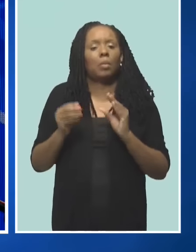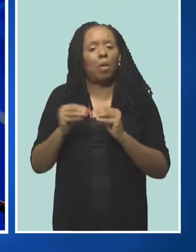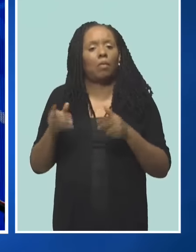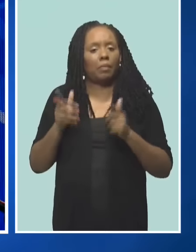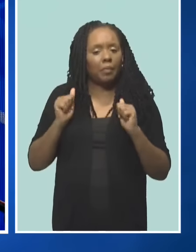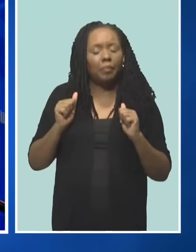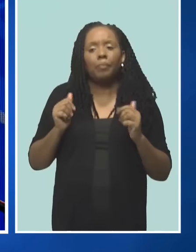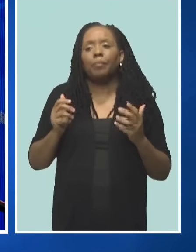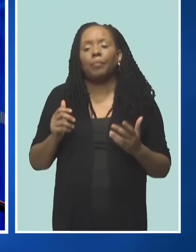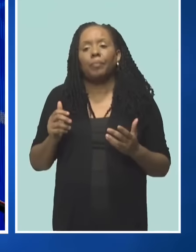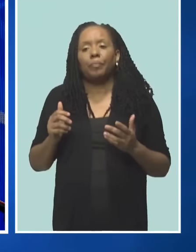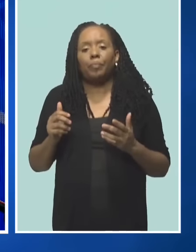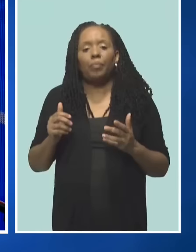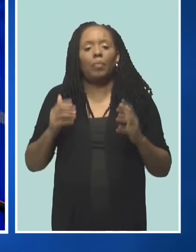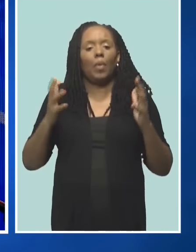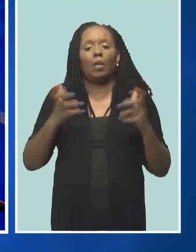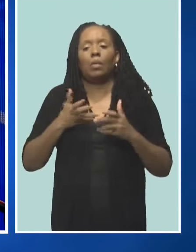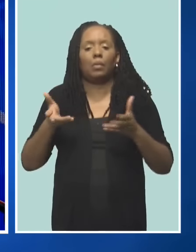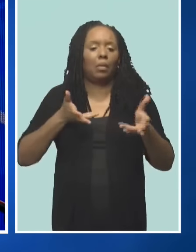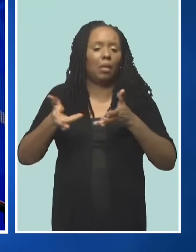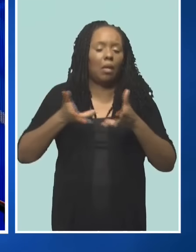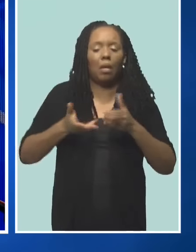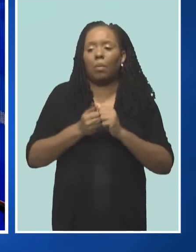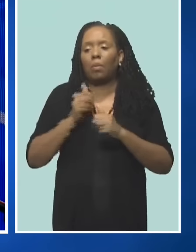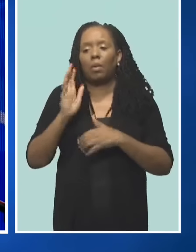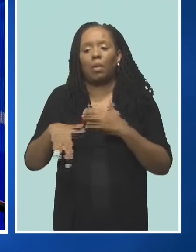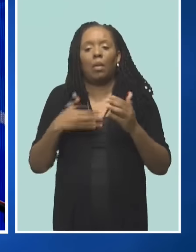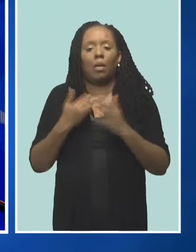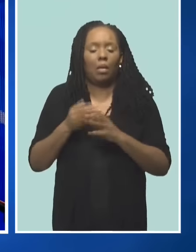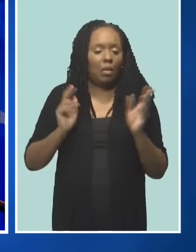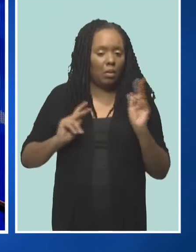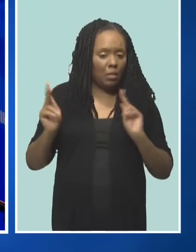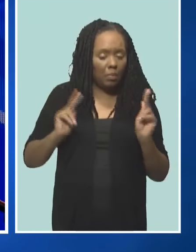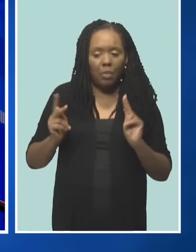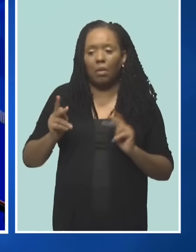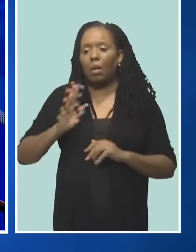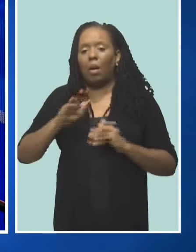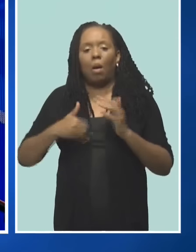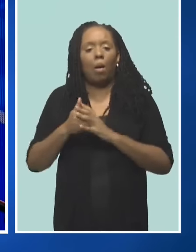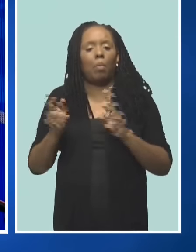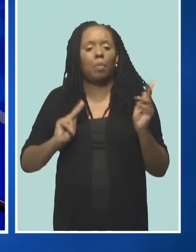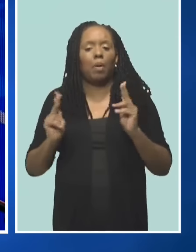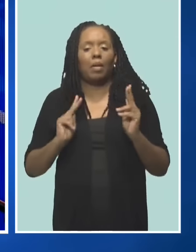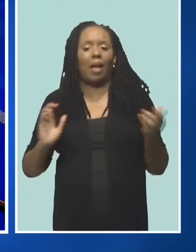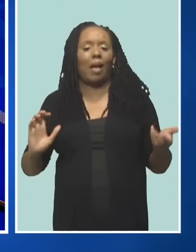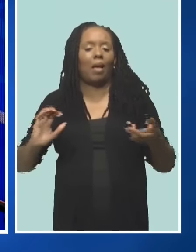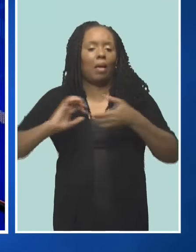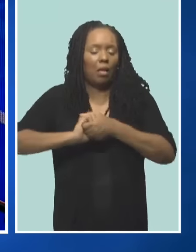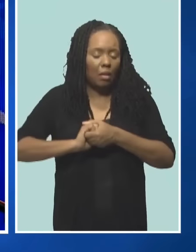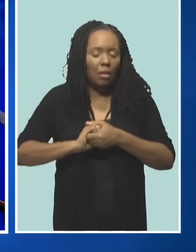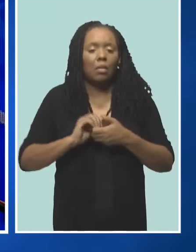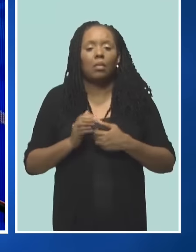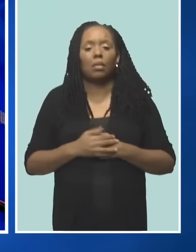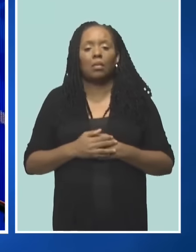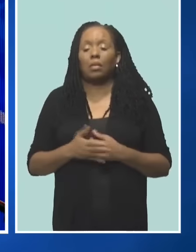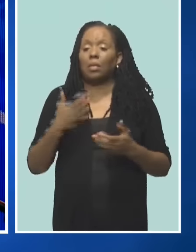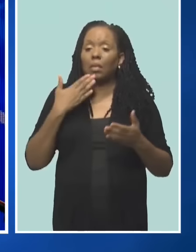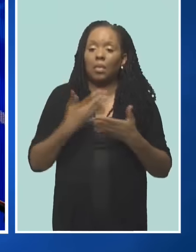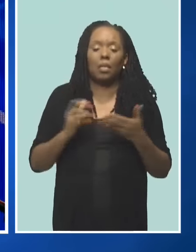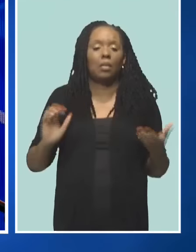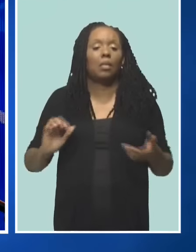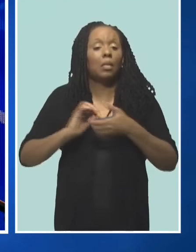to engage all of our partners. We have a strong partnership and a good solid track